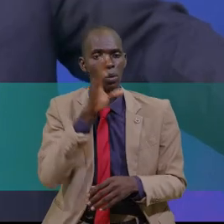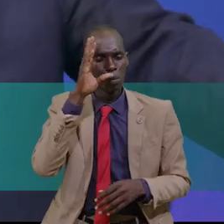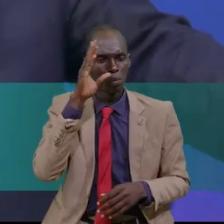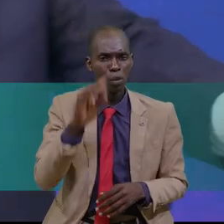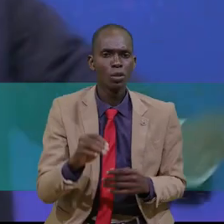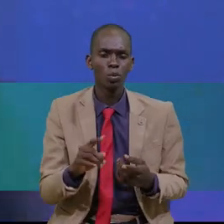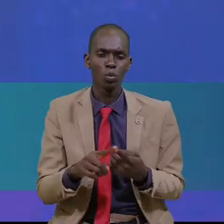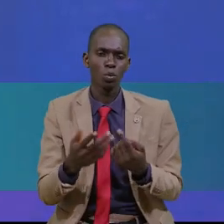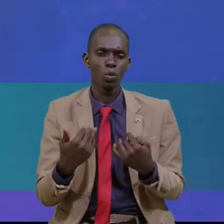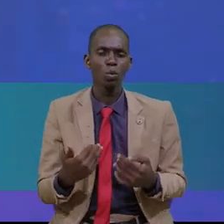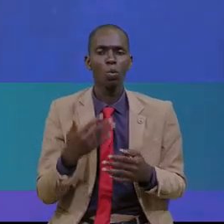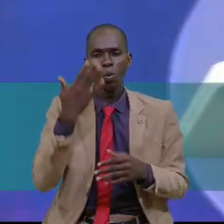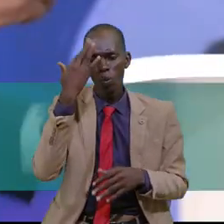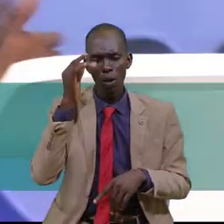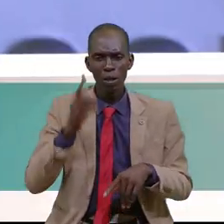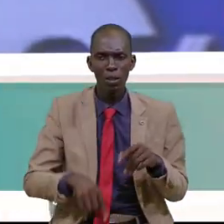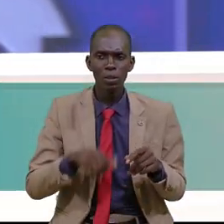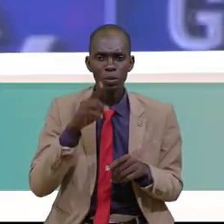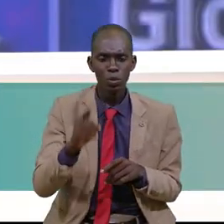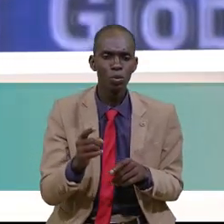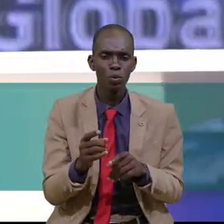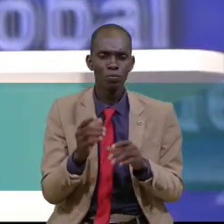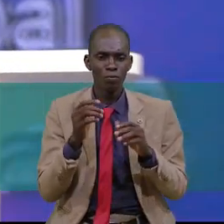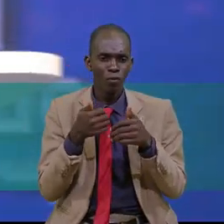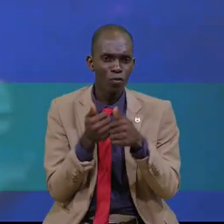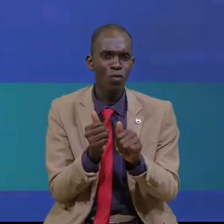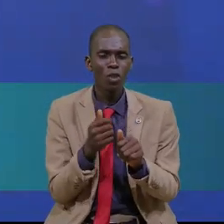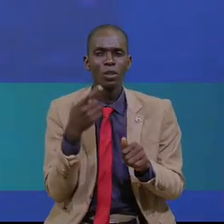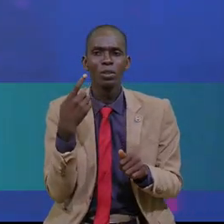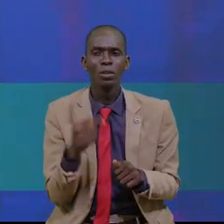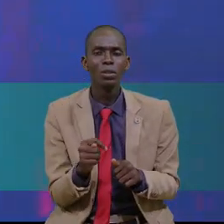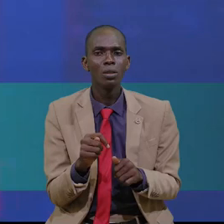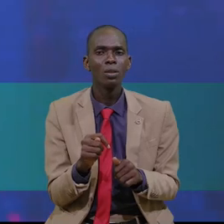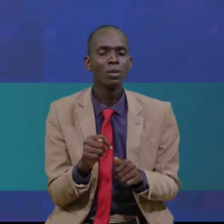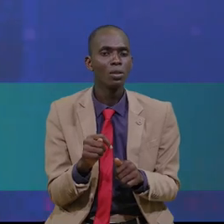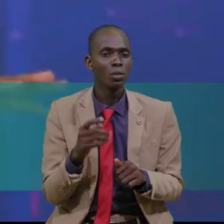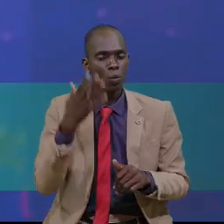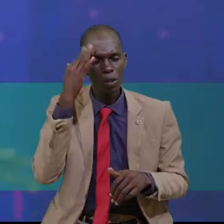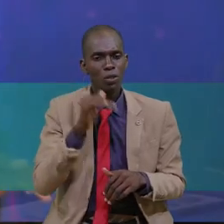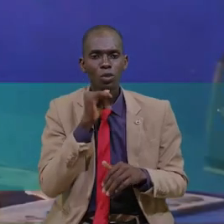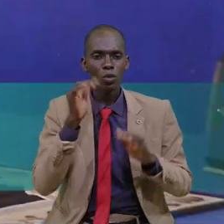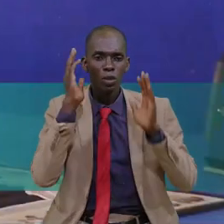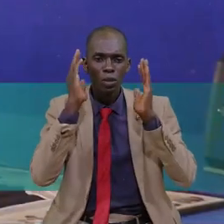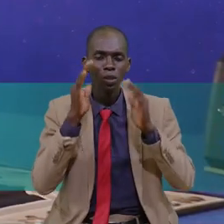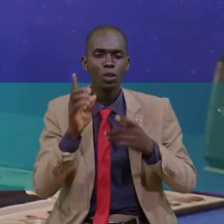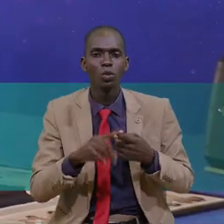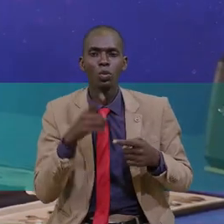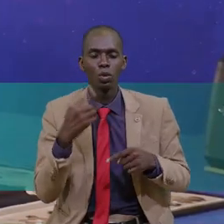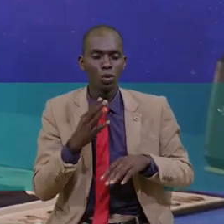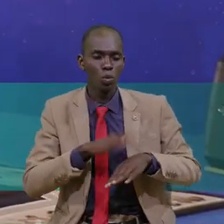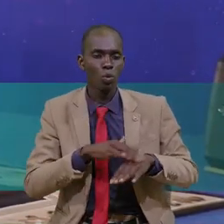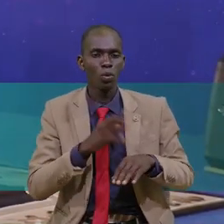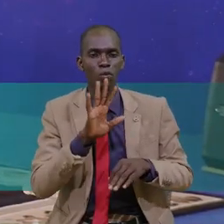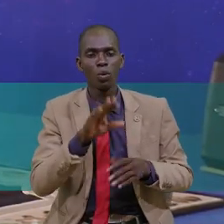take cue, instruction from the siren of your own conscience and don't have to do